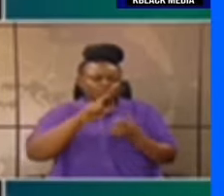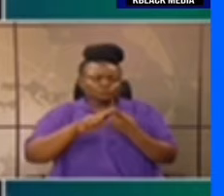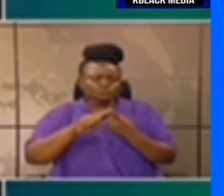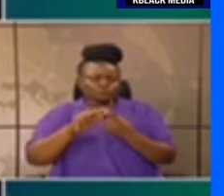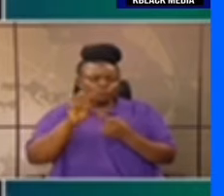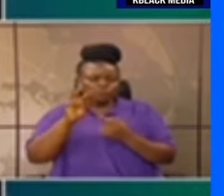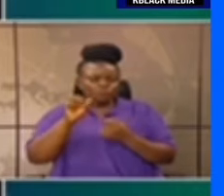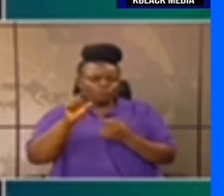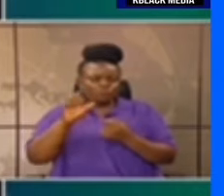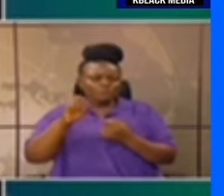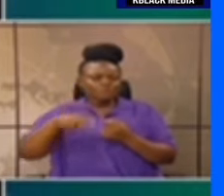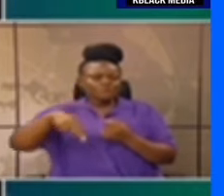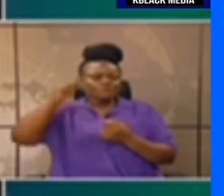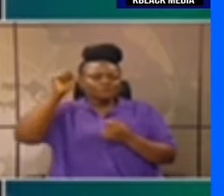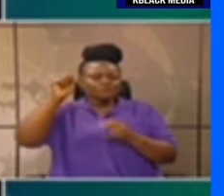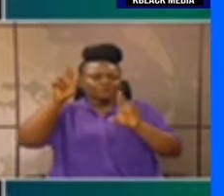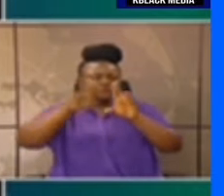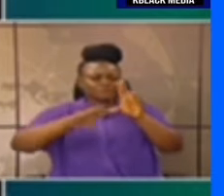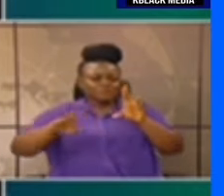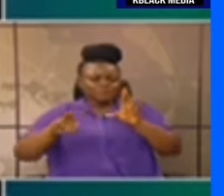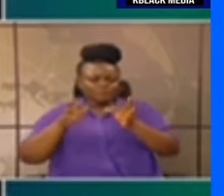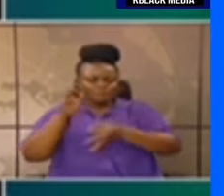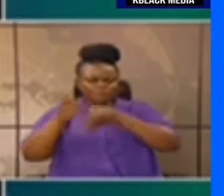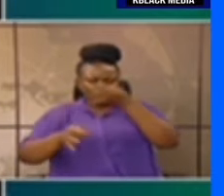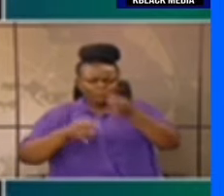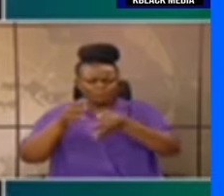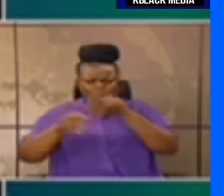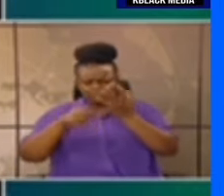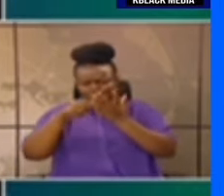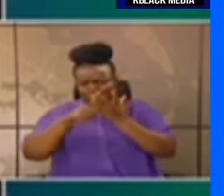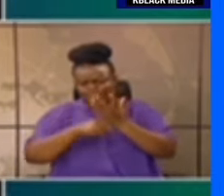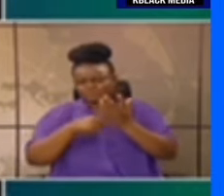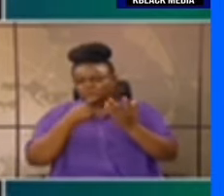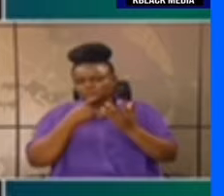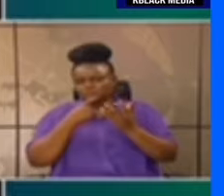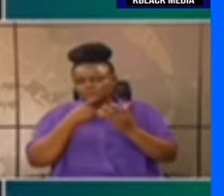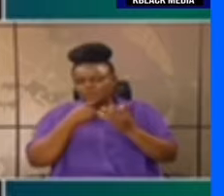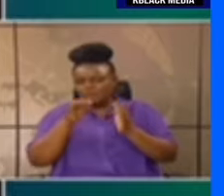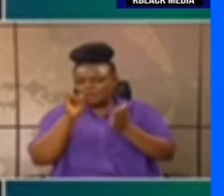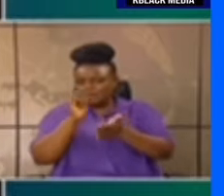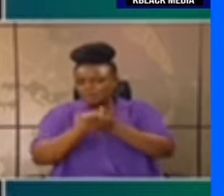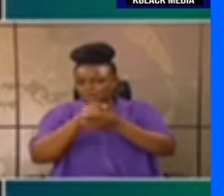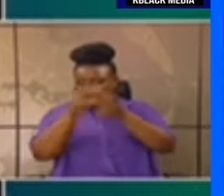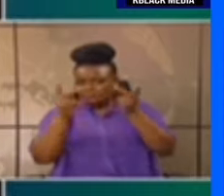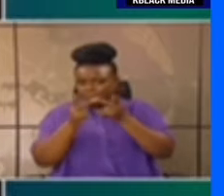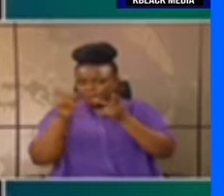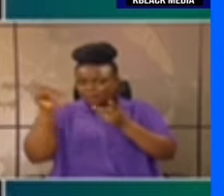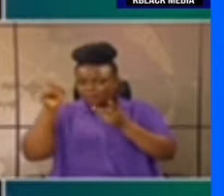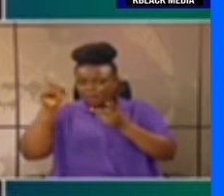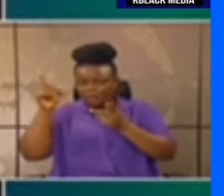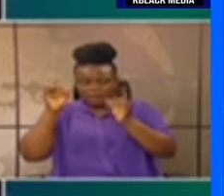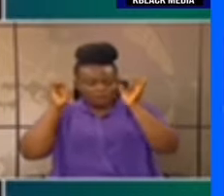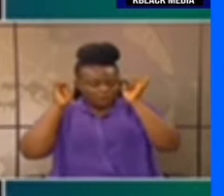end, every single detailed and what's there the level of tension and then your man now because on one case